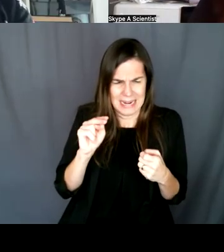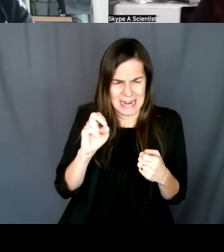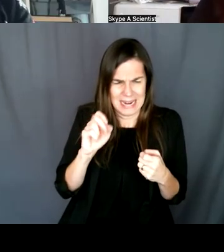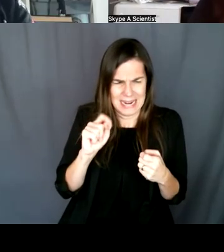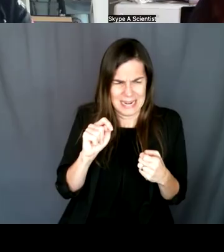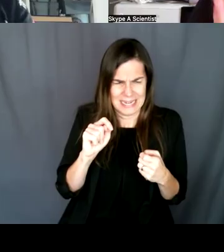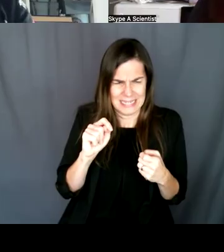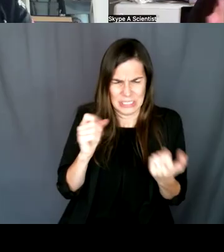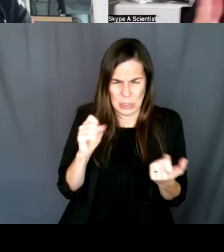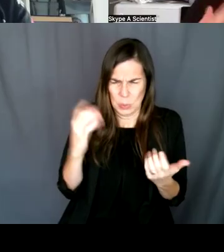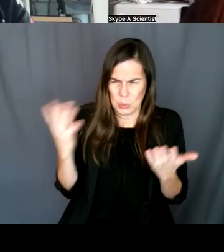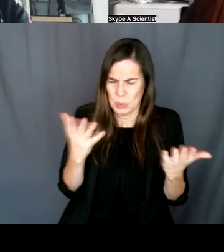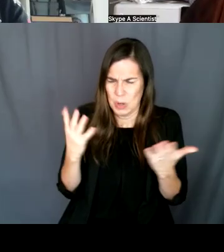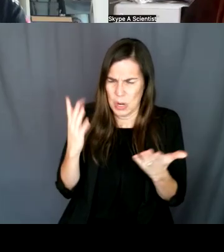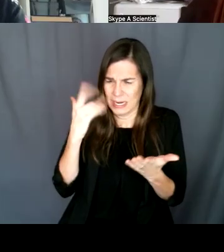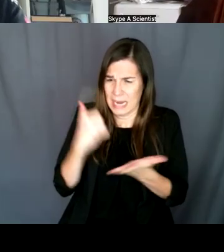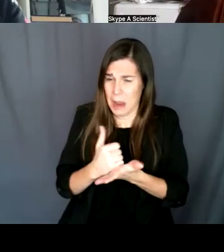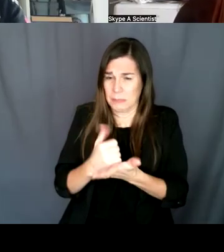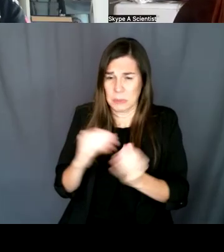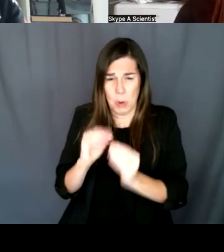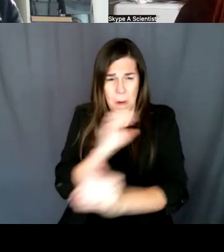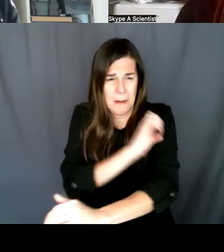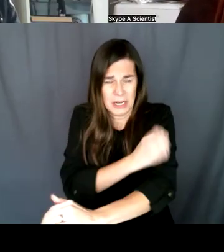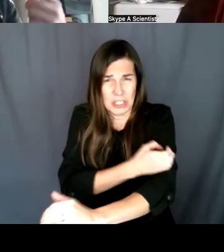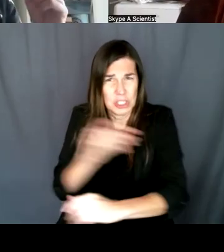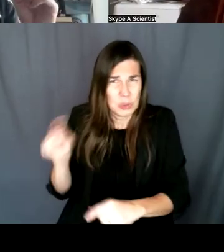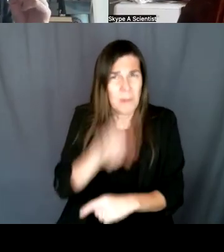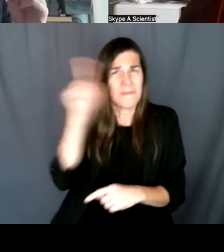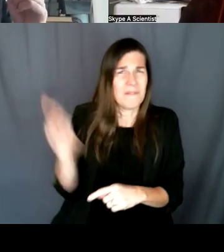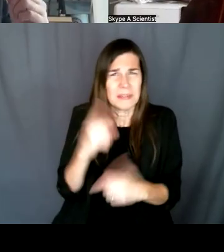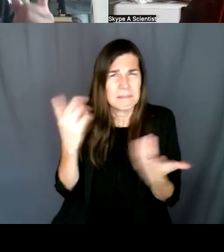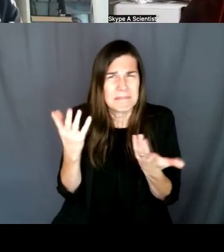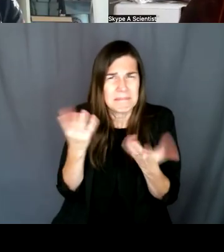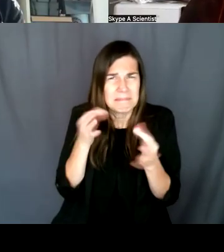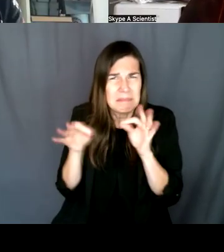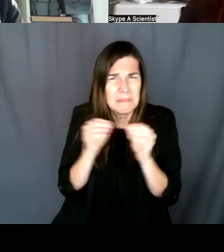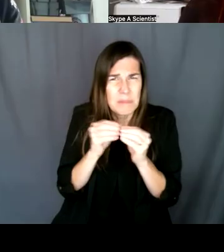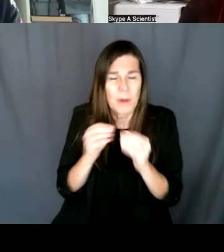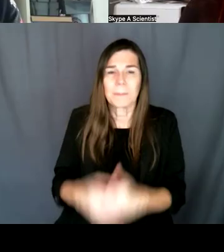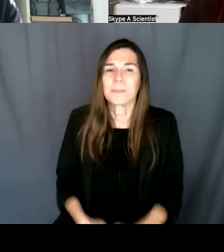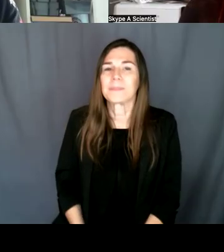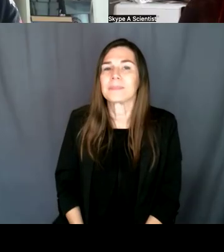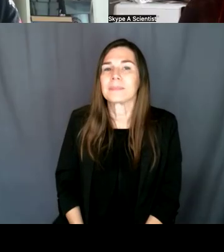it over? Like, what's that all about? So the electromagnet allows it